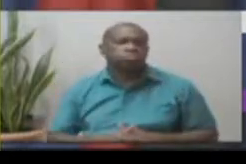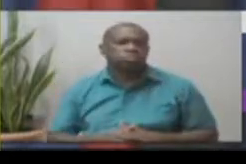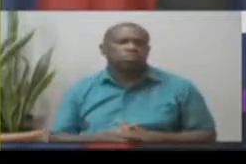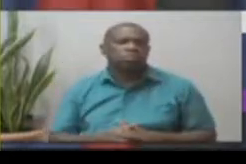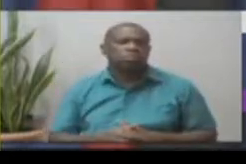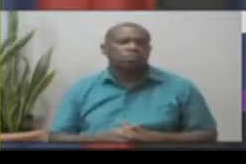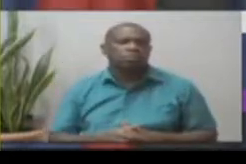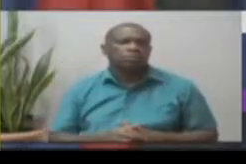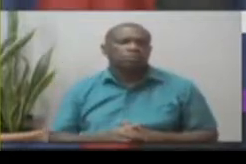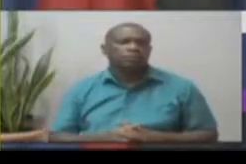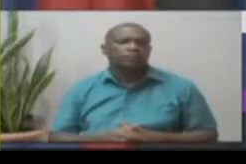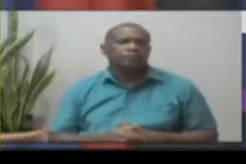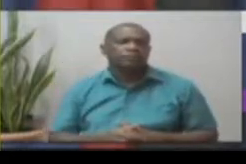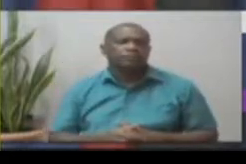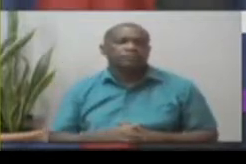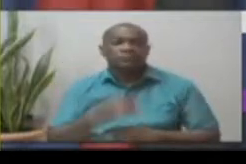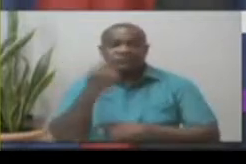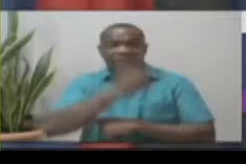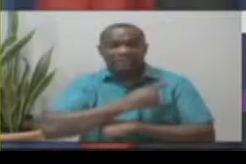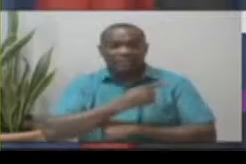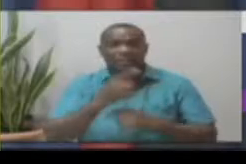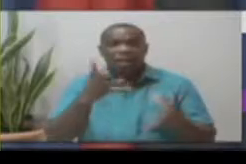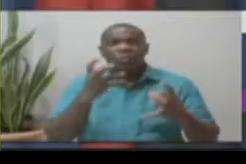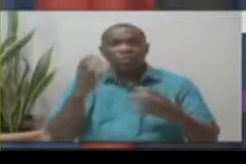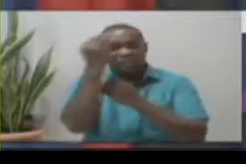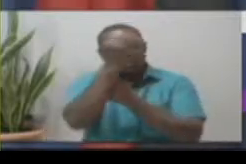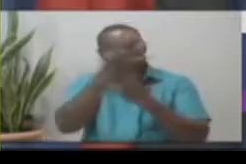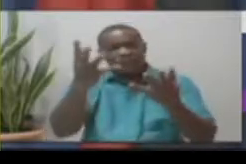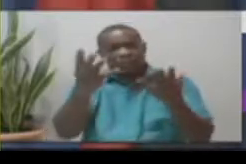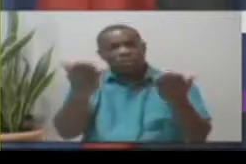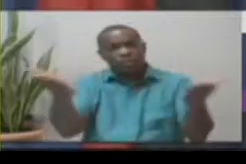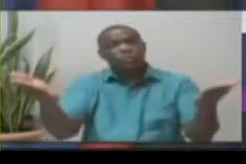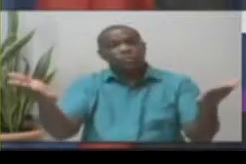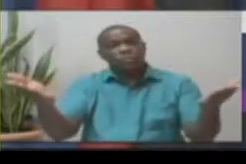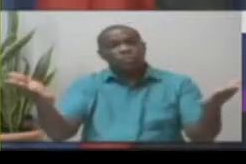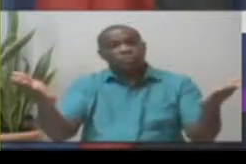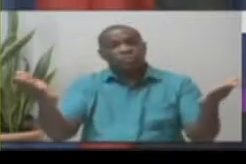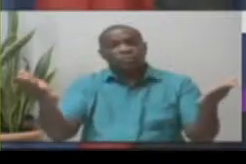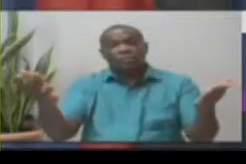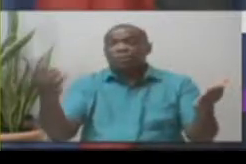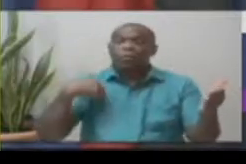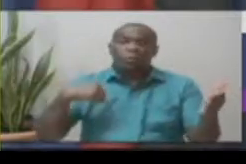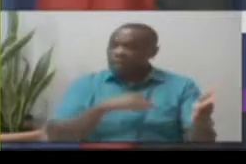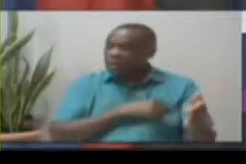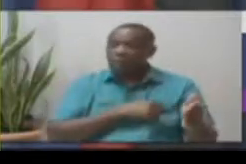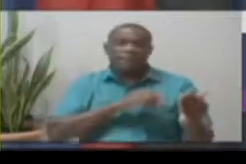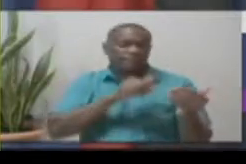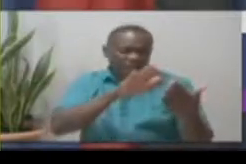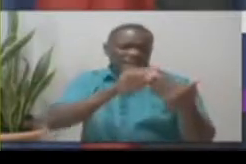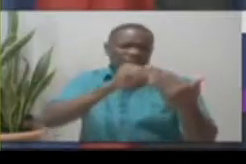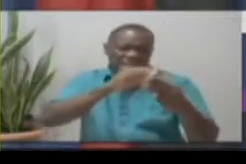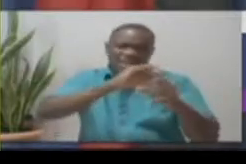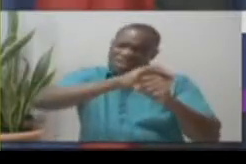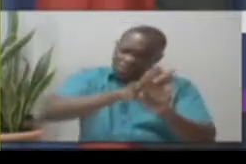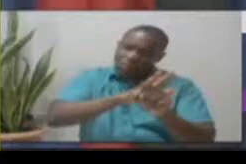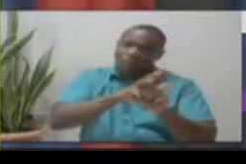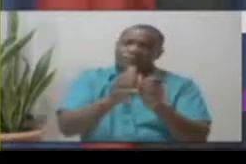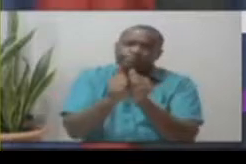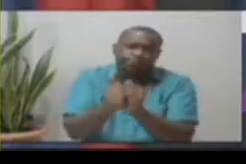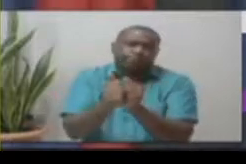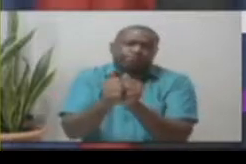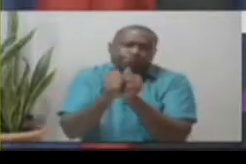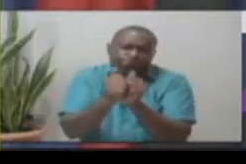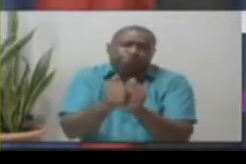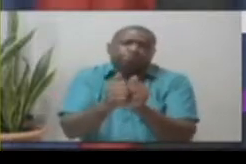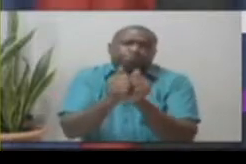country that we've traveled this path together. It's been very, very difficult. From an economic standpoint, it